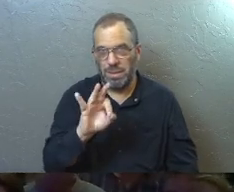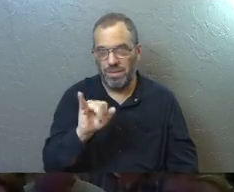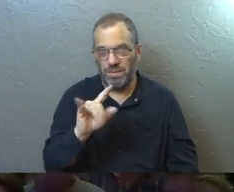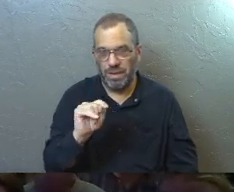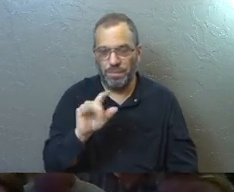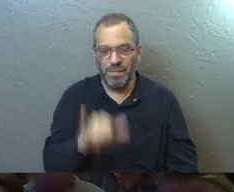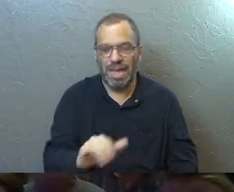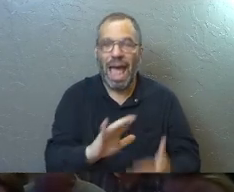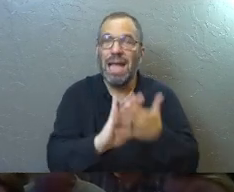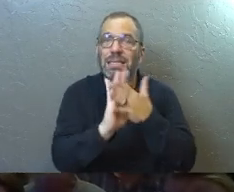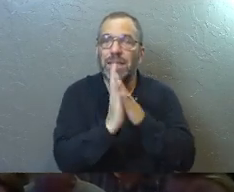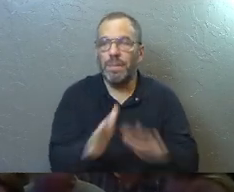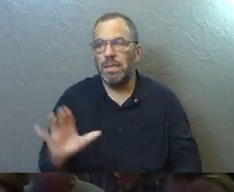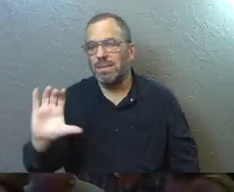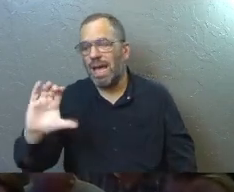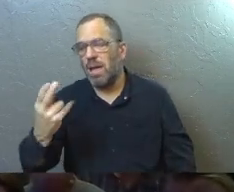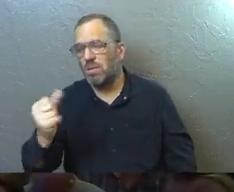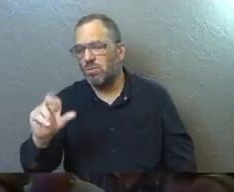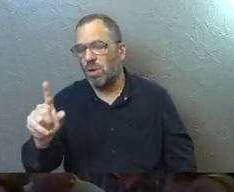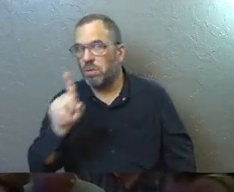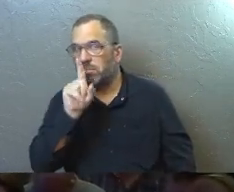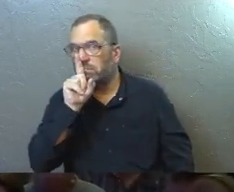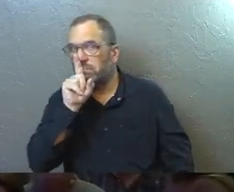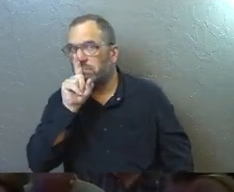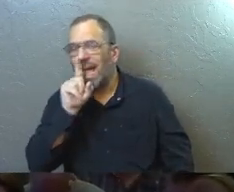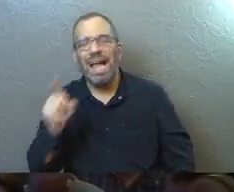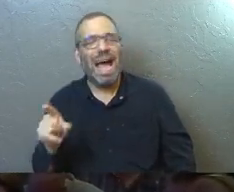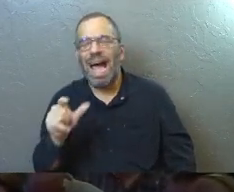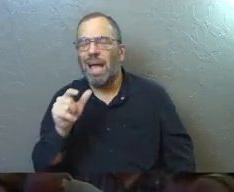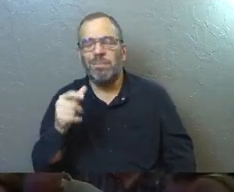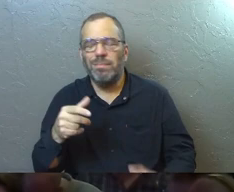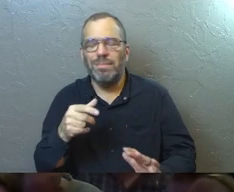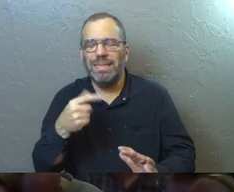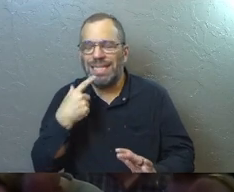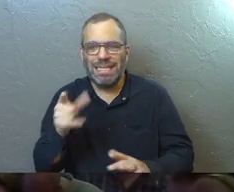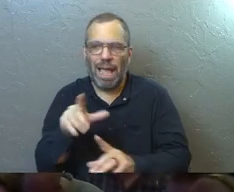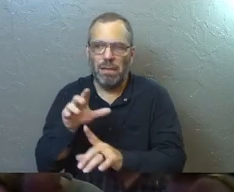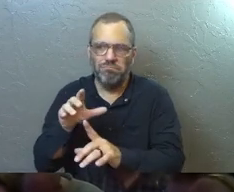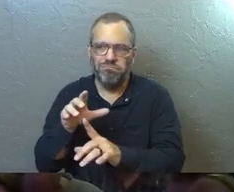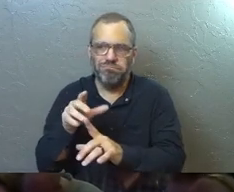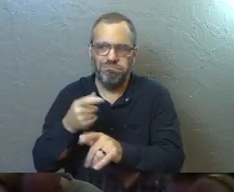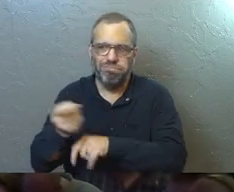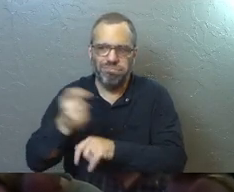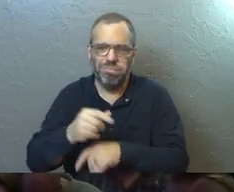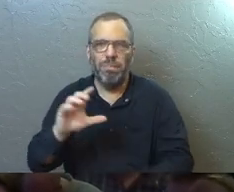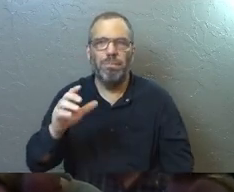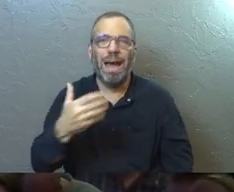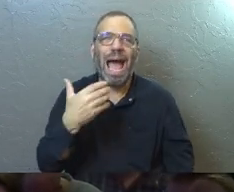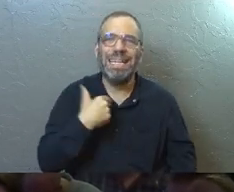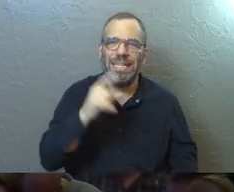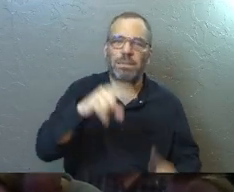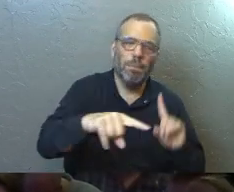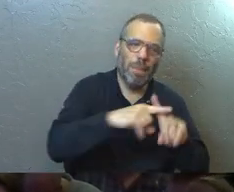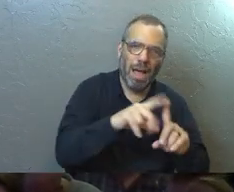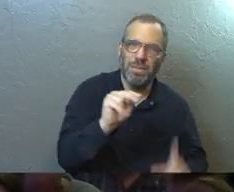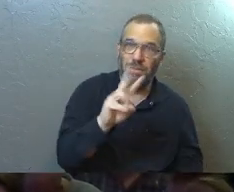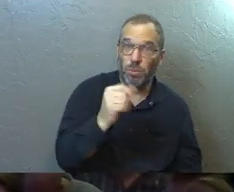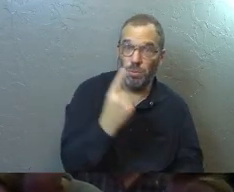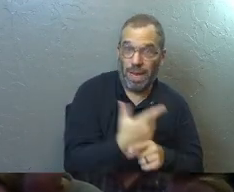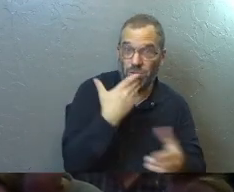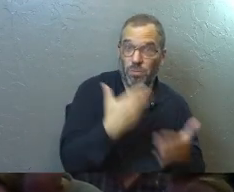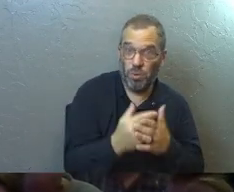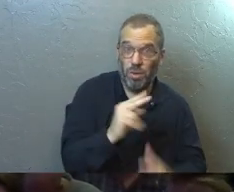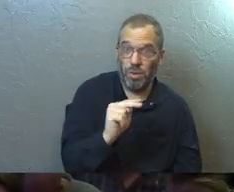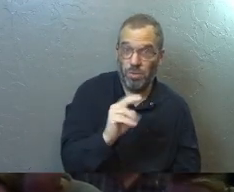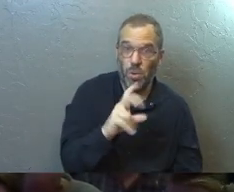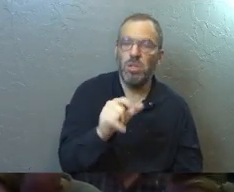And that's the piece Spurgeon didn't put in there. And I'm not saying I got anything on Spurgeon, but I'm just got to get some good news going for us. Yes?